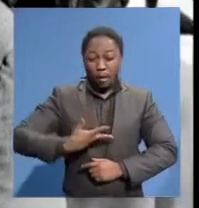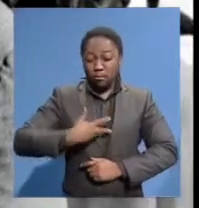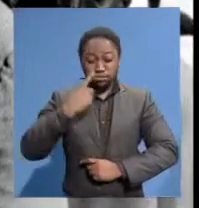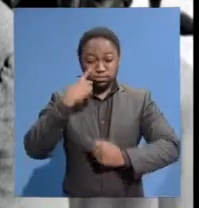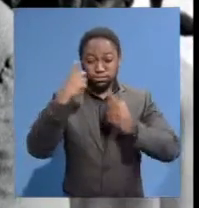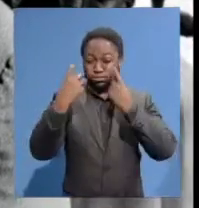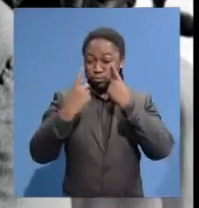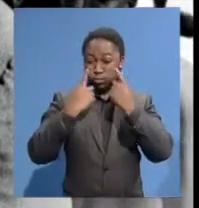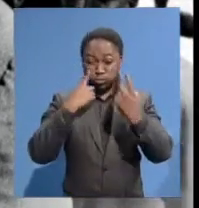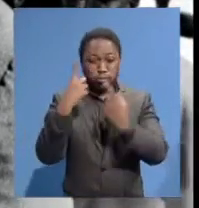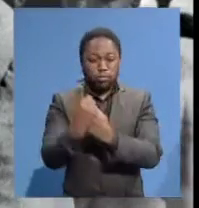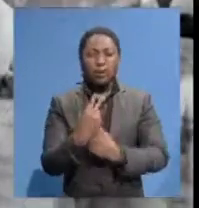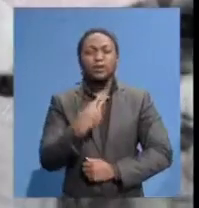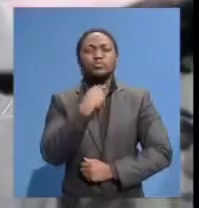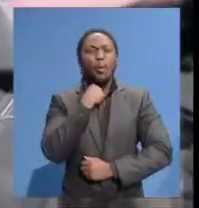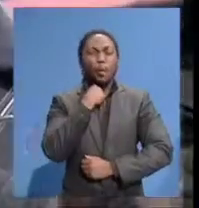kalizinja